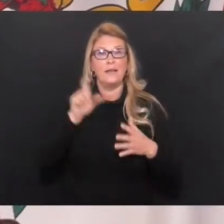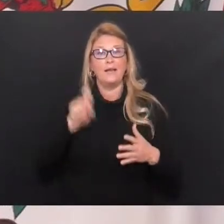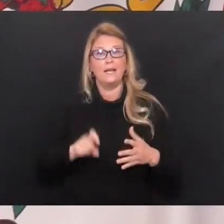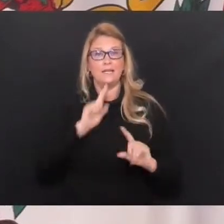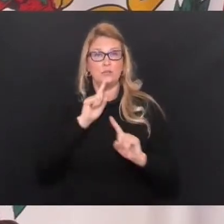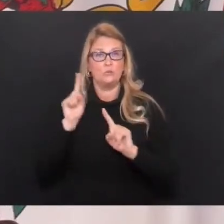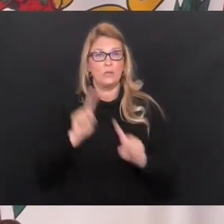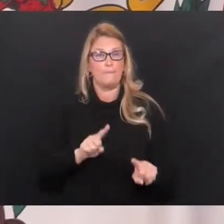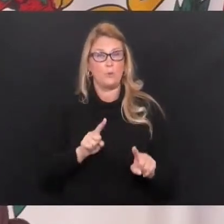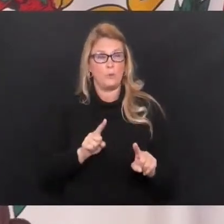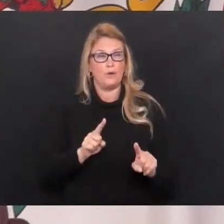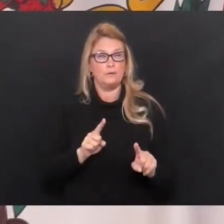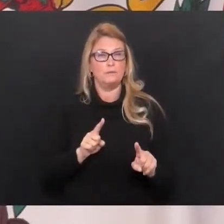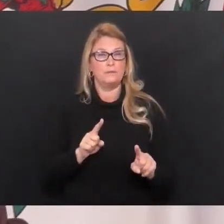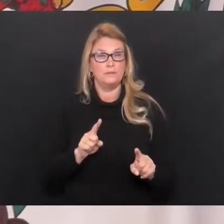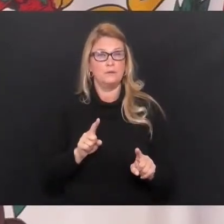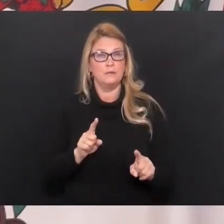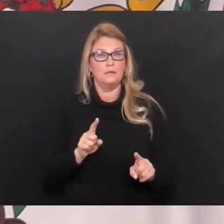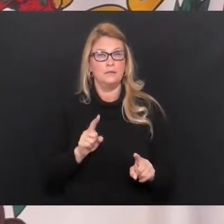you just this way.